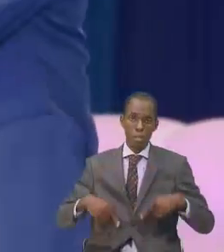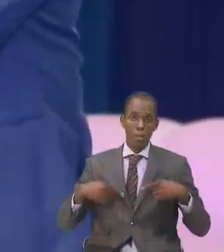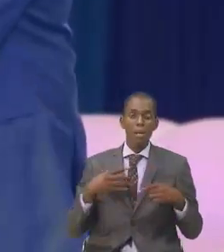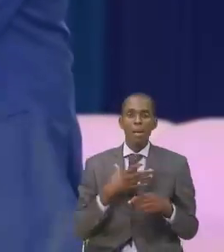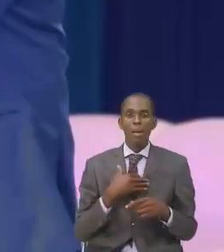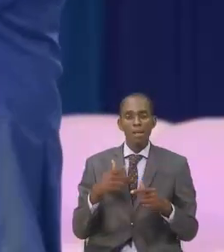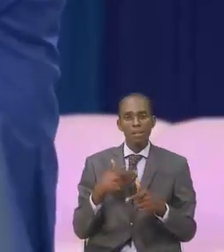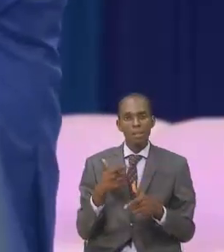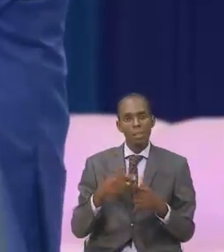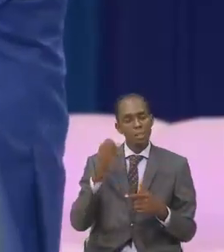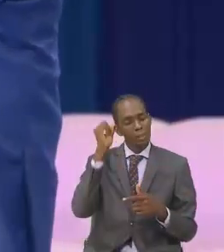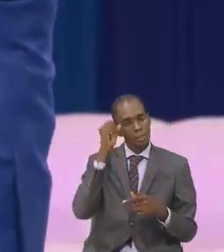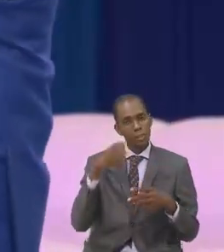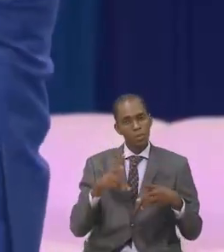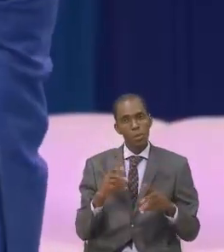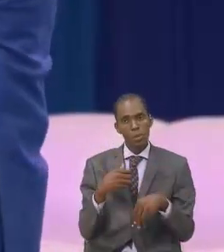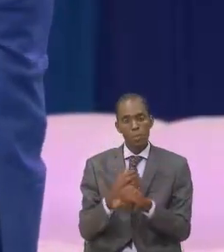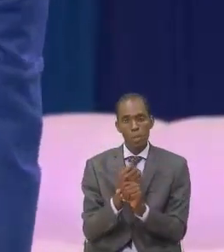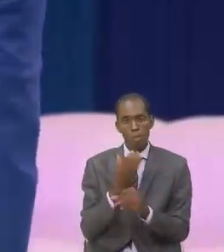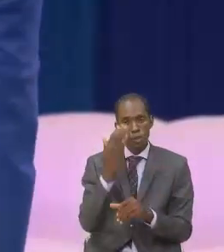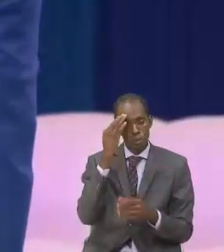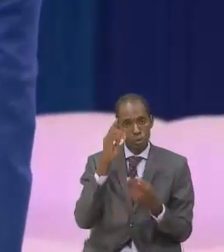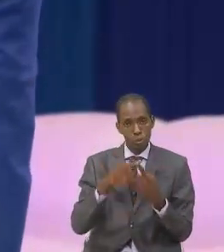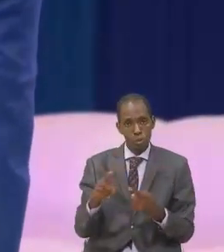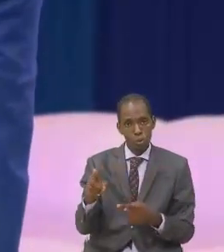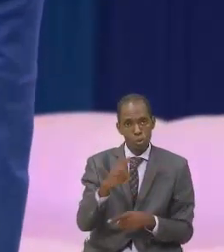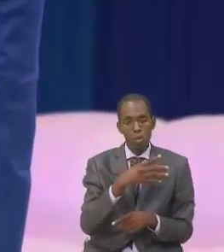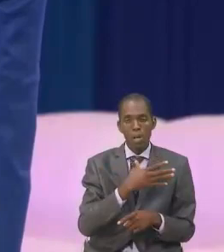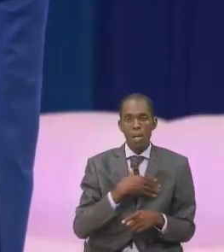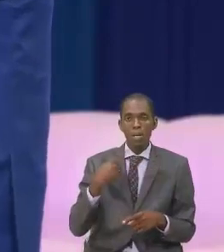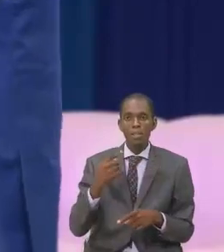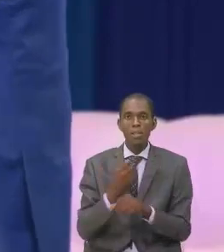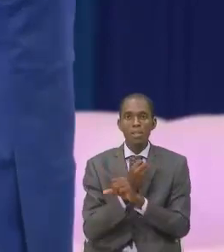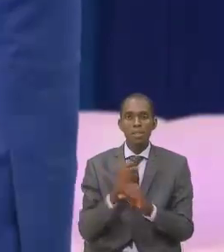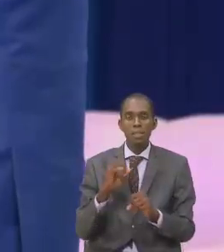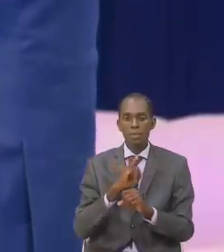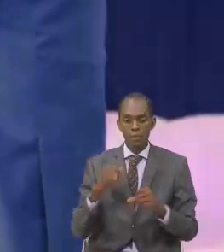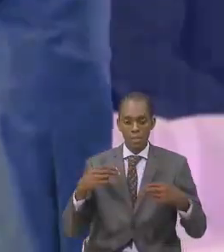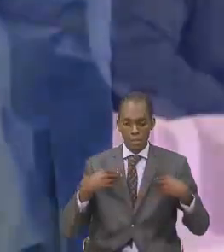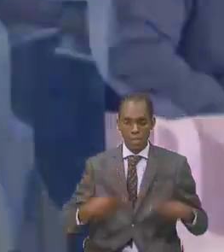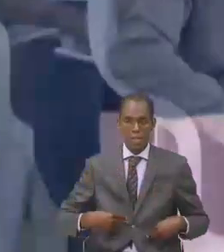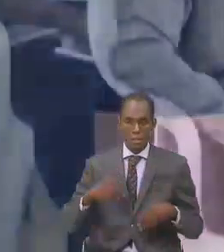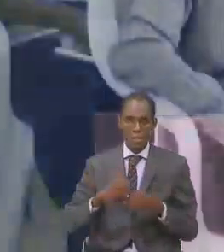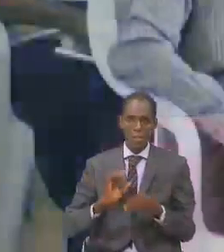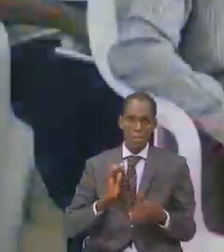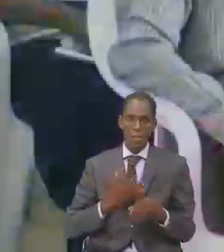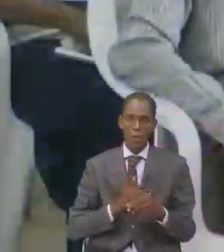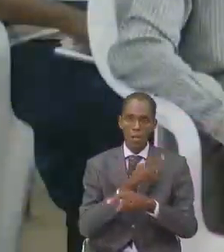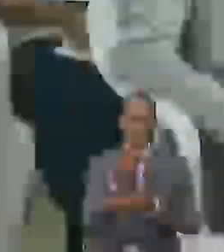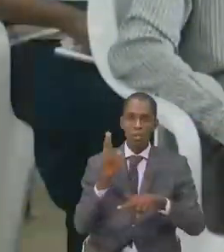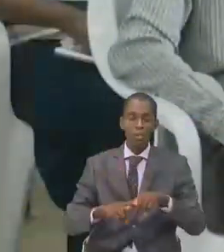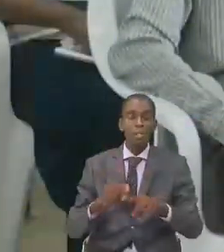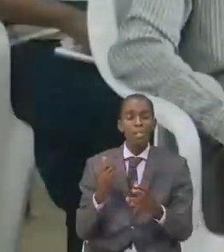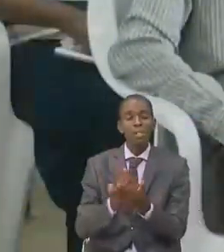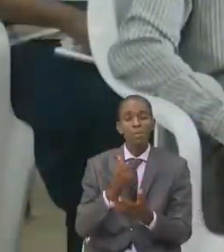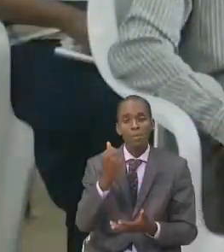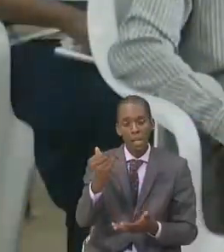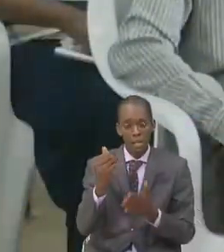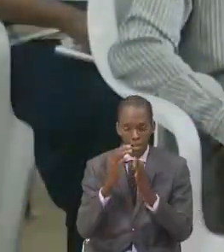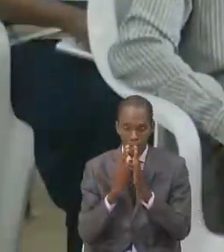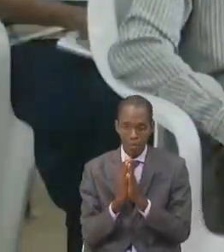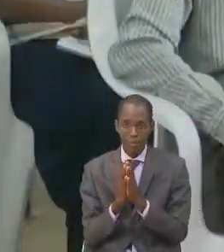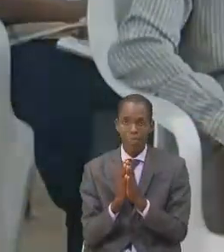And then his way will be made known unto you. And his saving health in